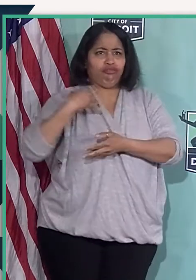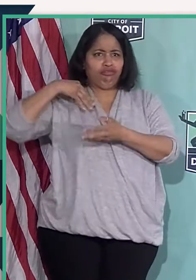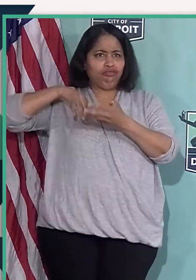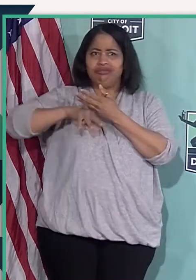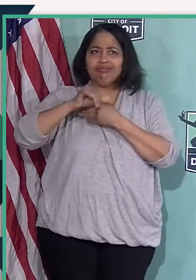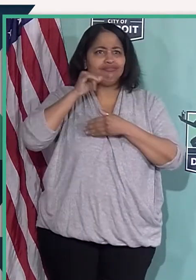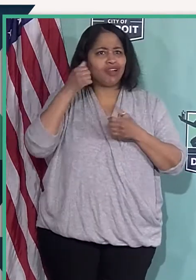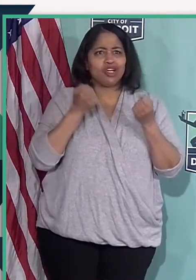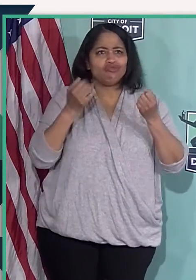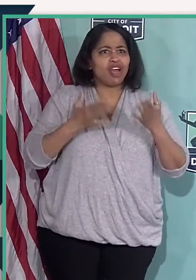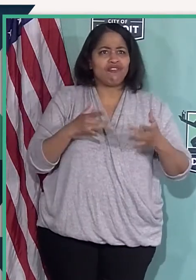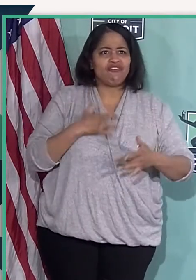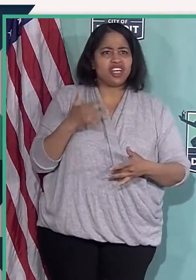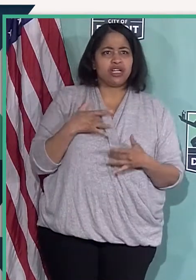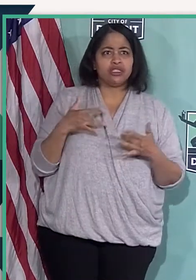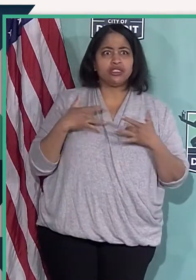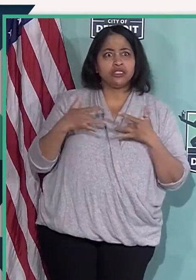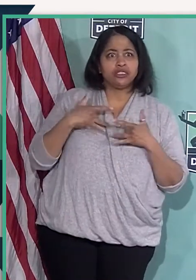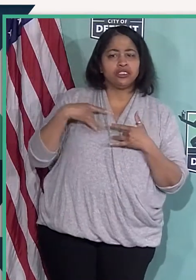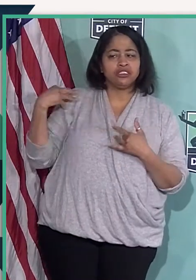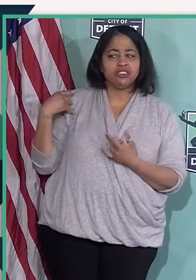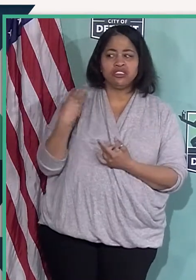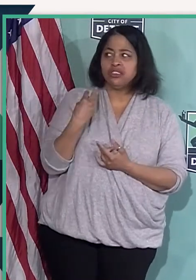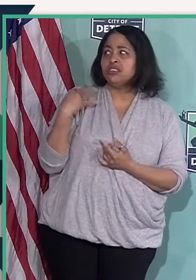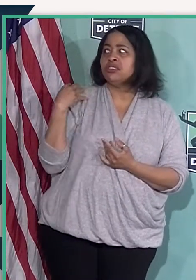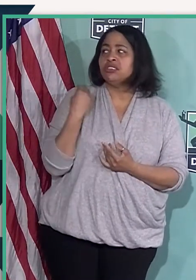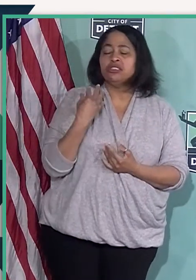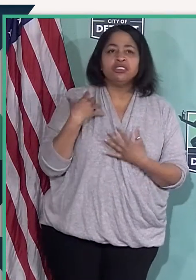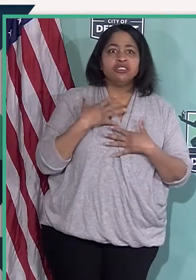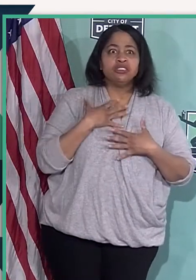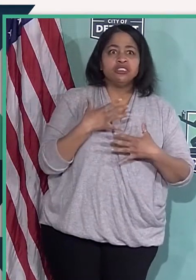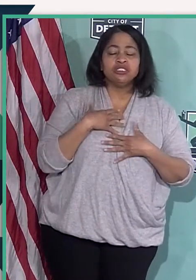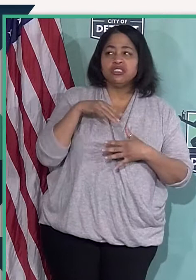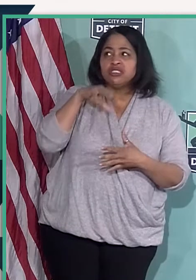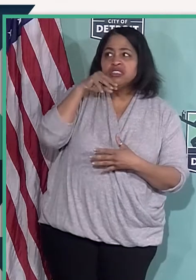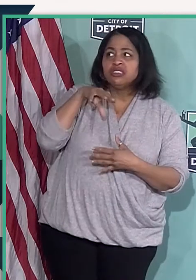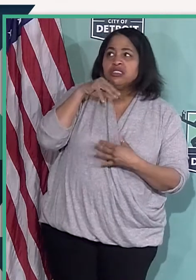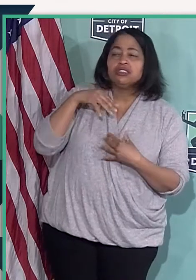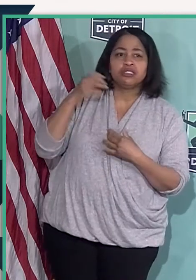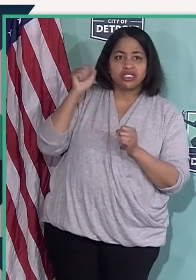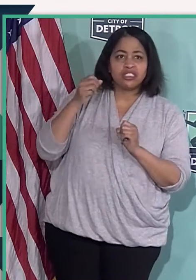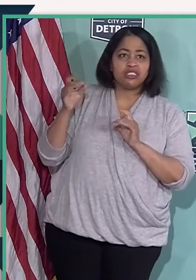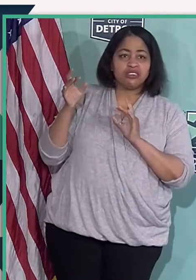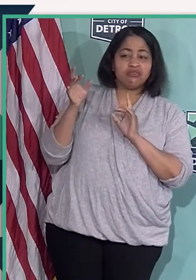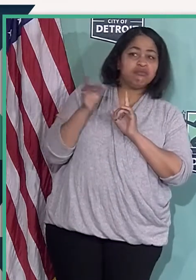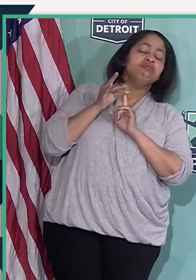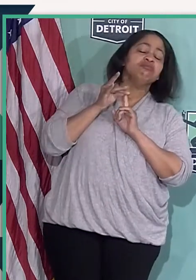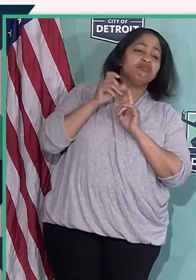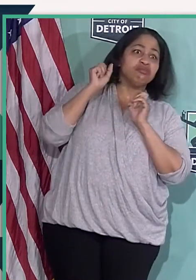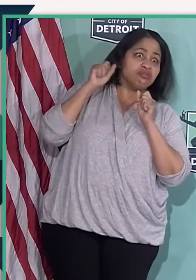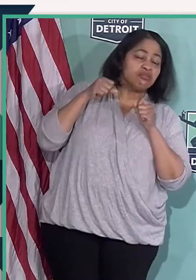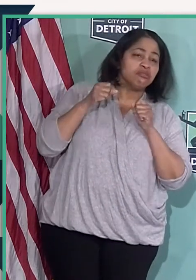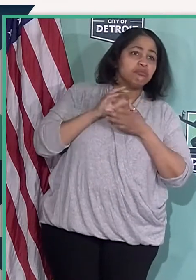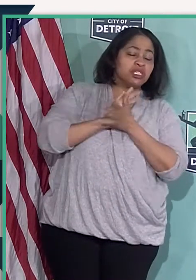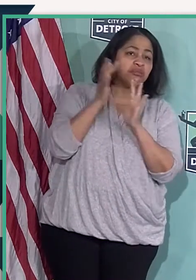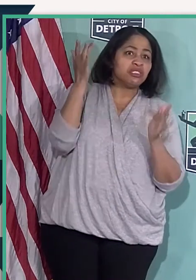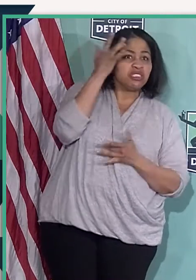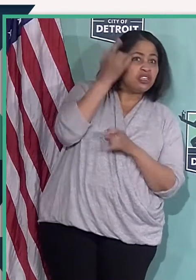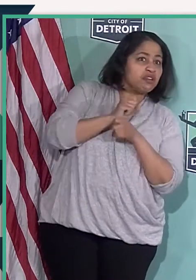not have to worry that they were breathing the same air as an infectious patient they might